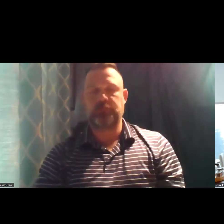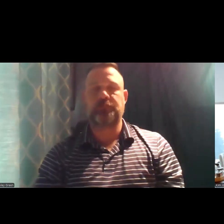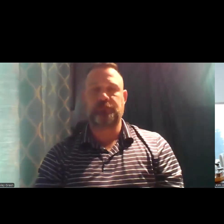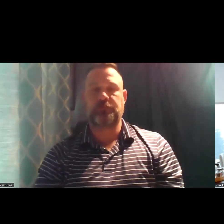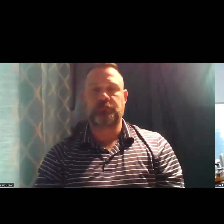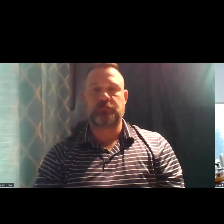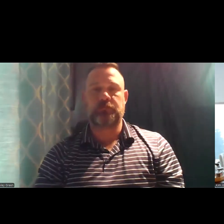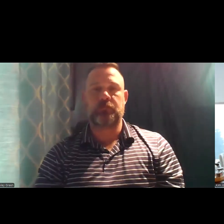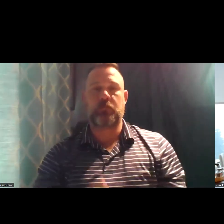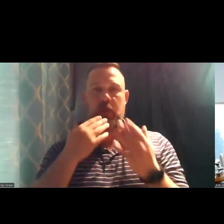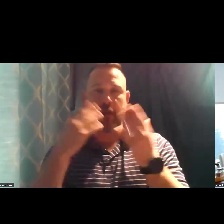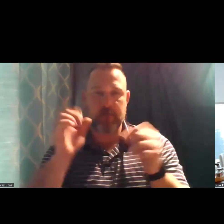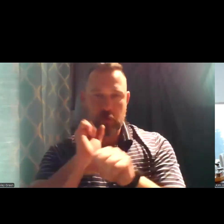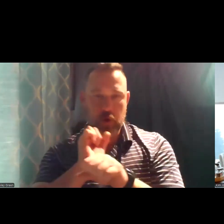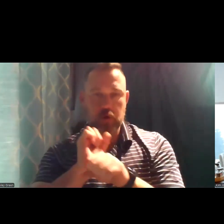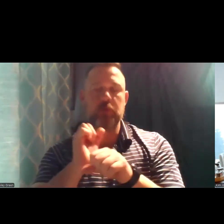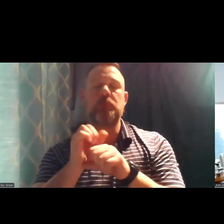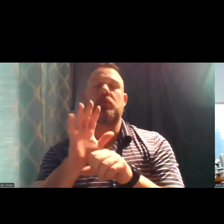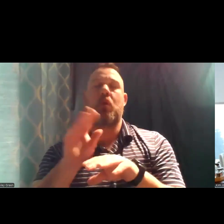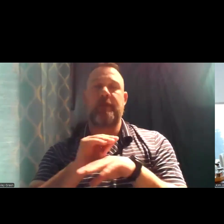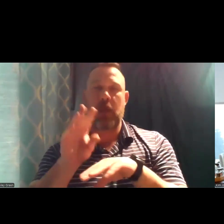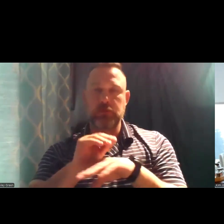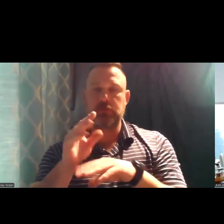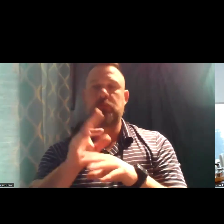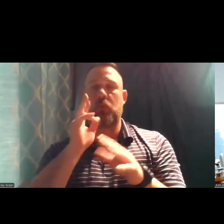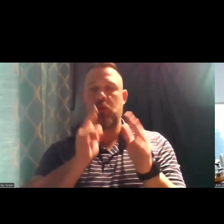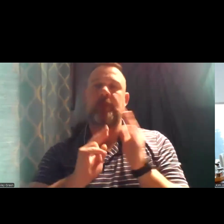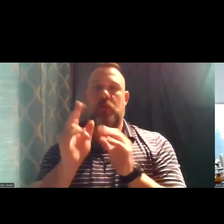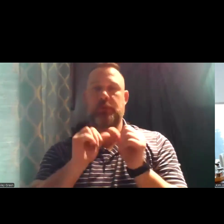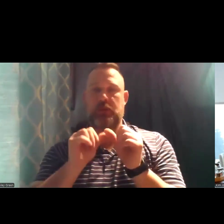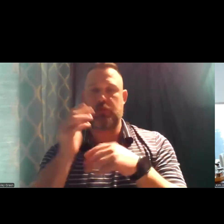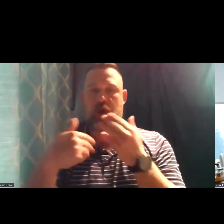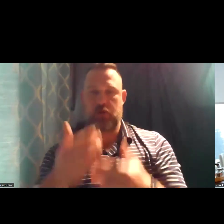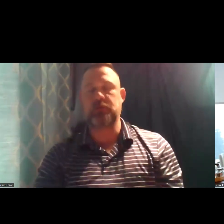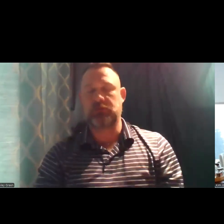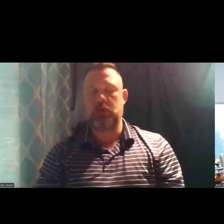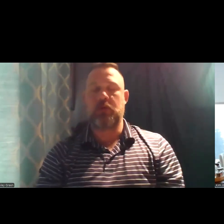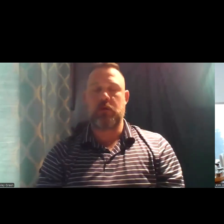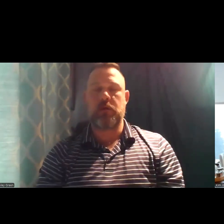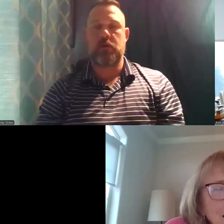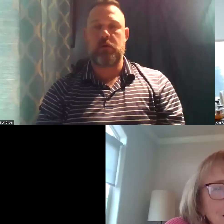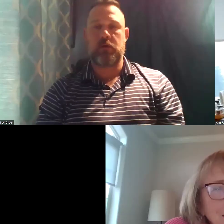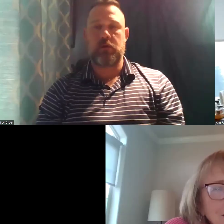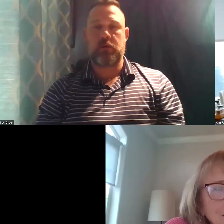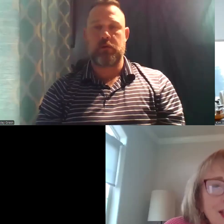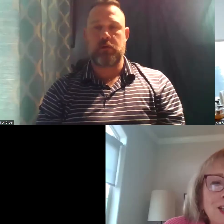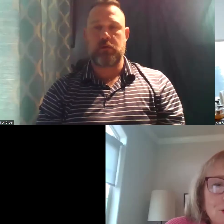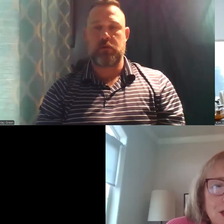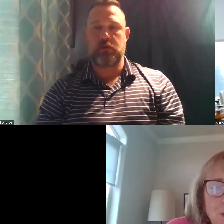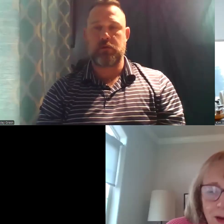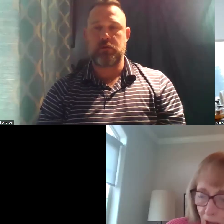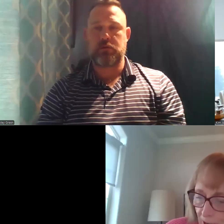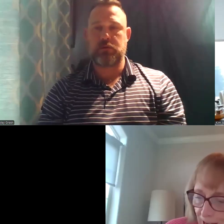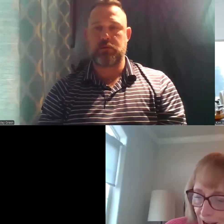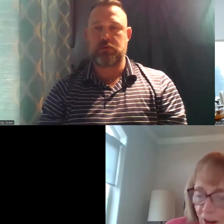your work. Thank you for your advice, and we look forward to continuing our progress together. Thanks so much. Thank you